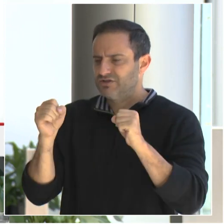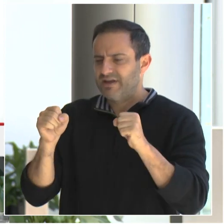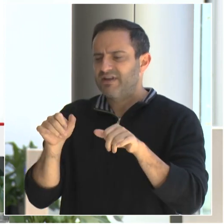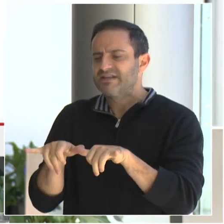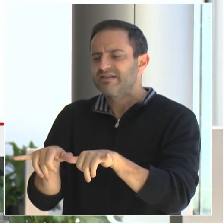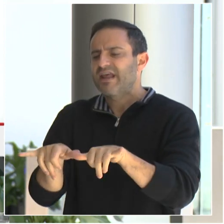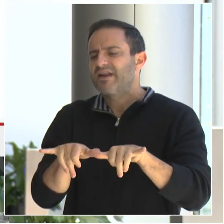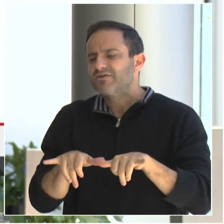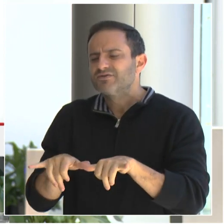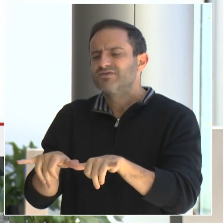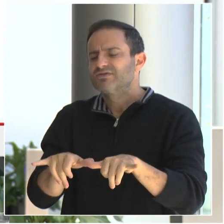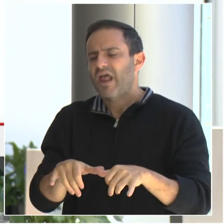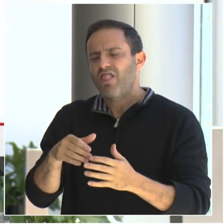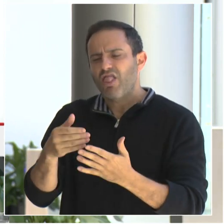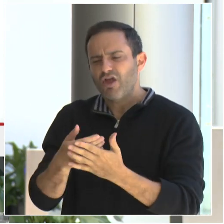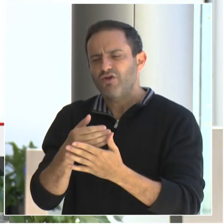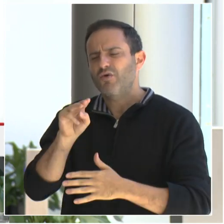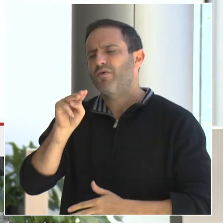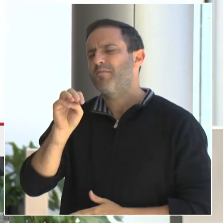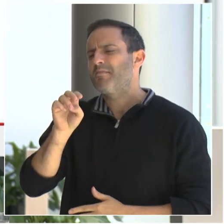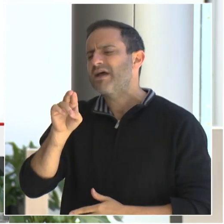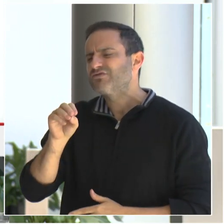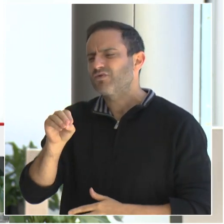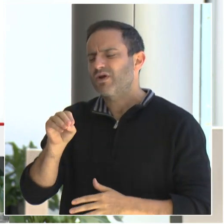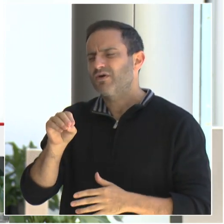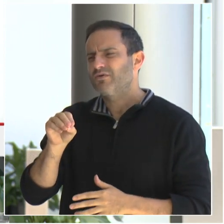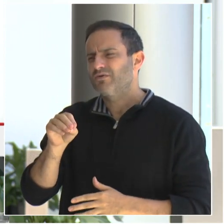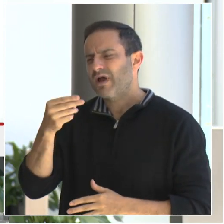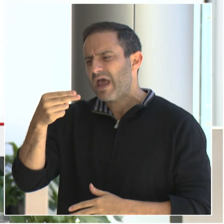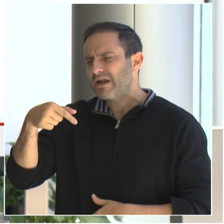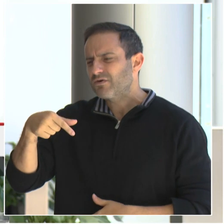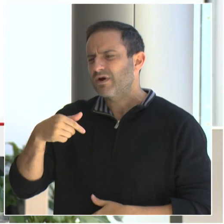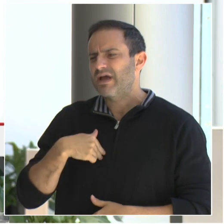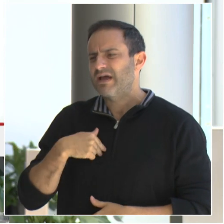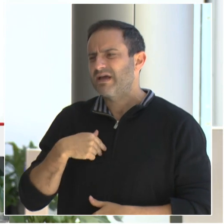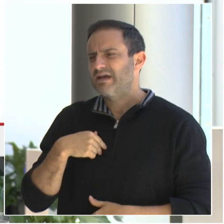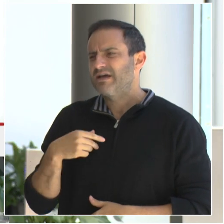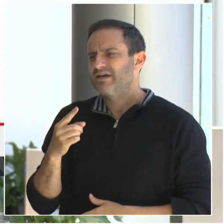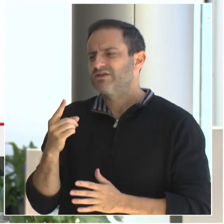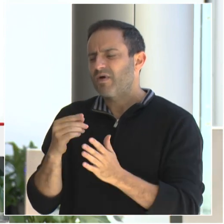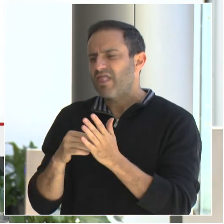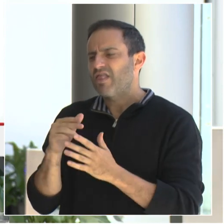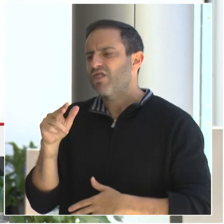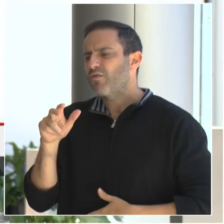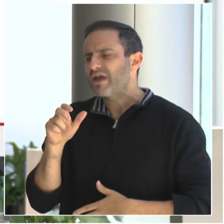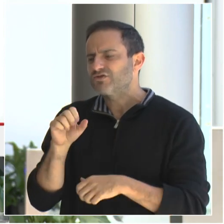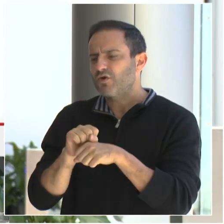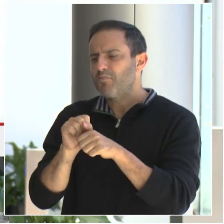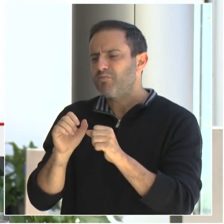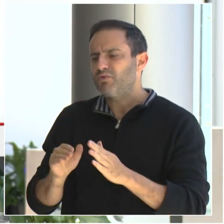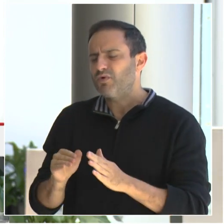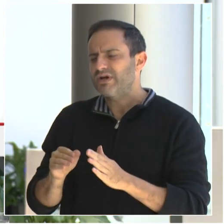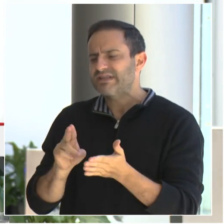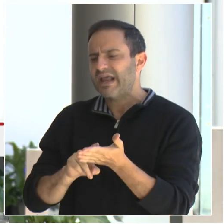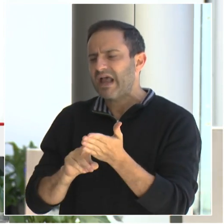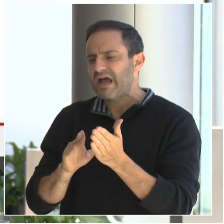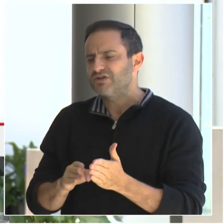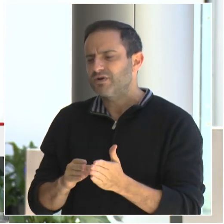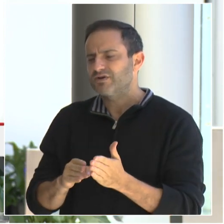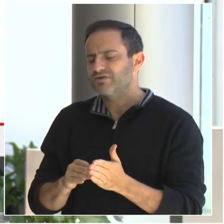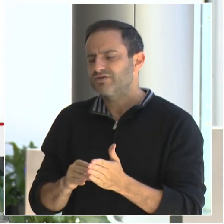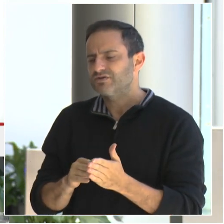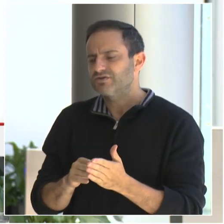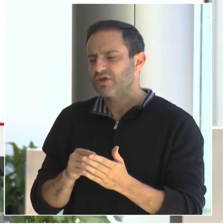standards. This new Metro headquarters, home for more than 1,300 employees and contractors, represents Metro's